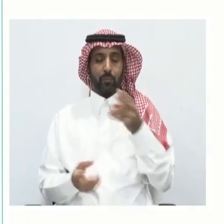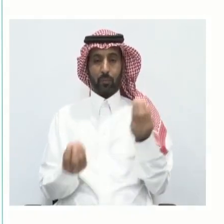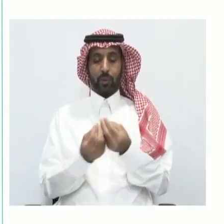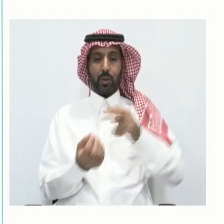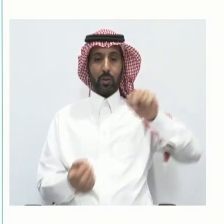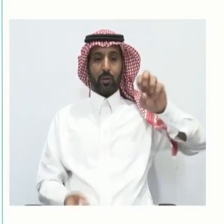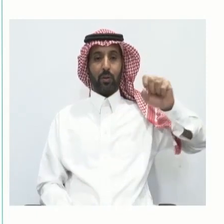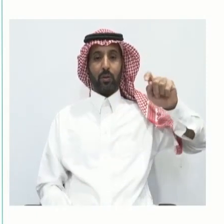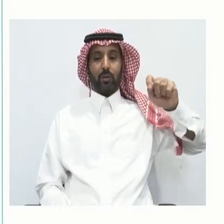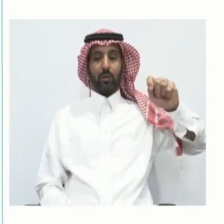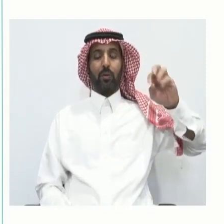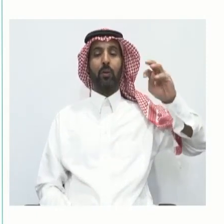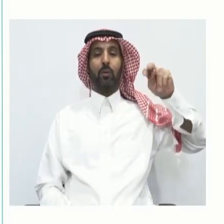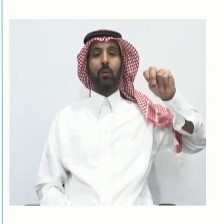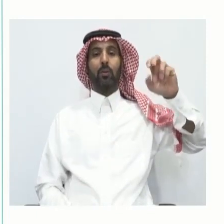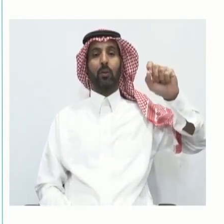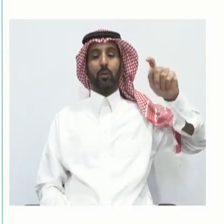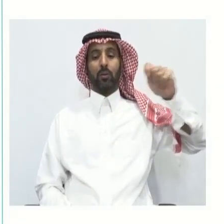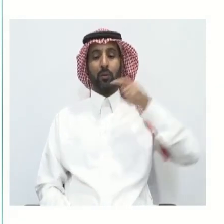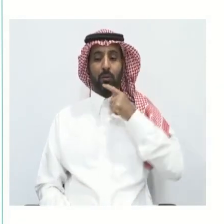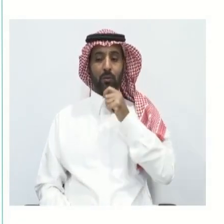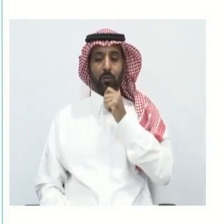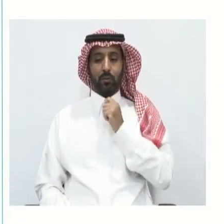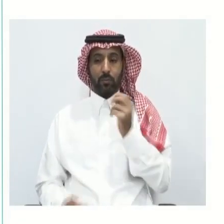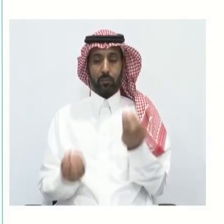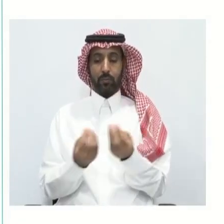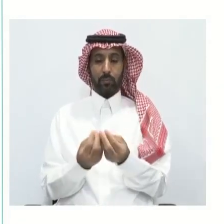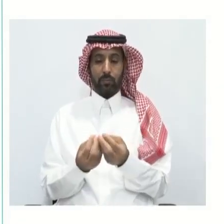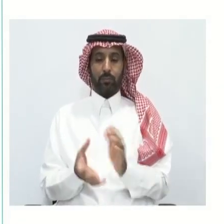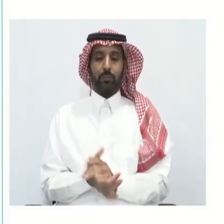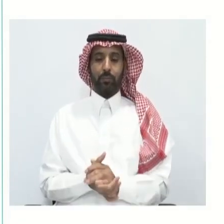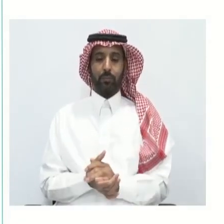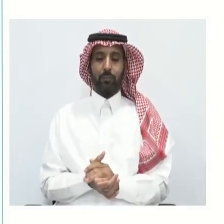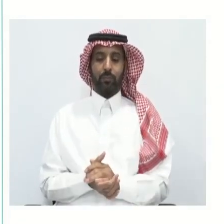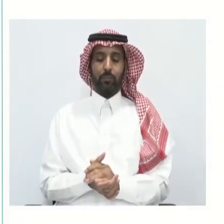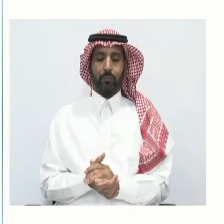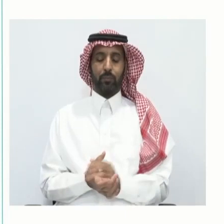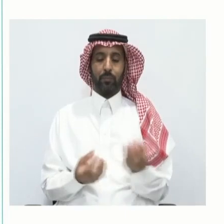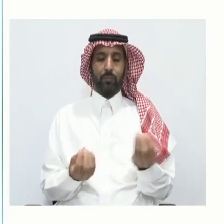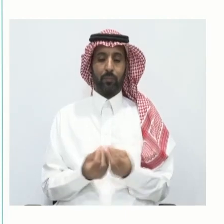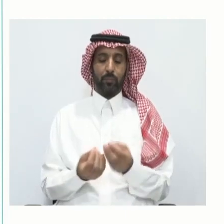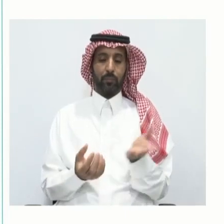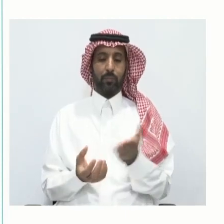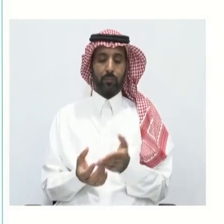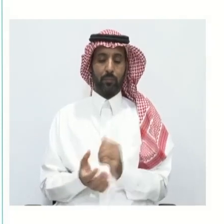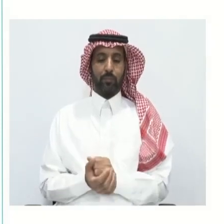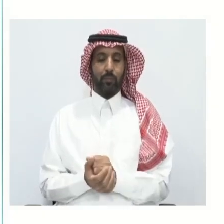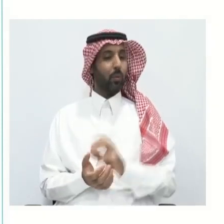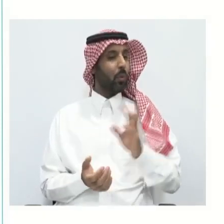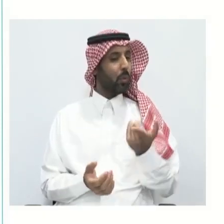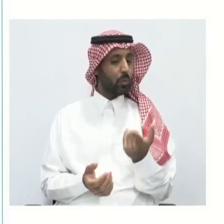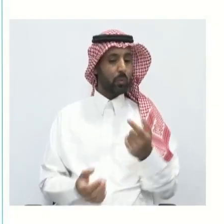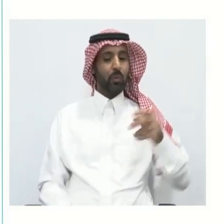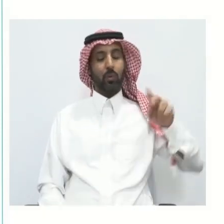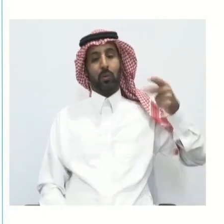here. When is here, it's contracted. When's he going to leave? And also here, who's going